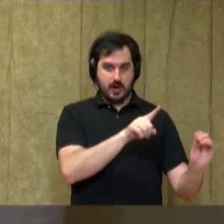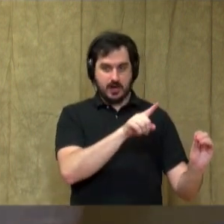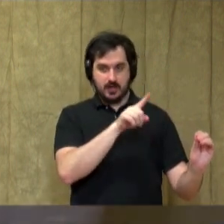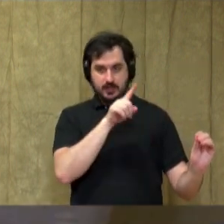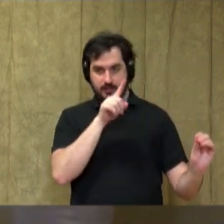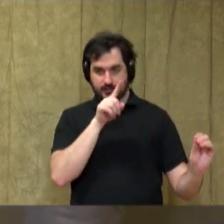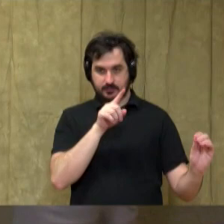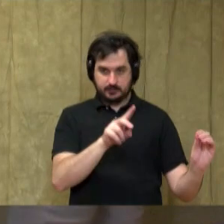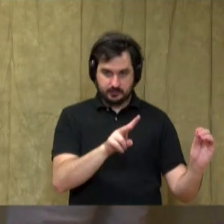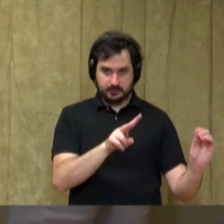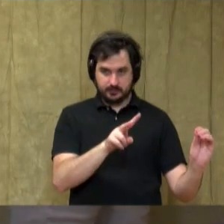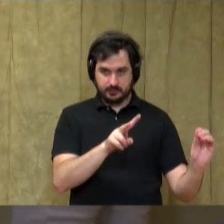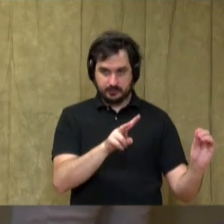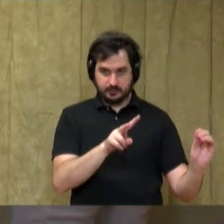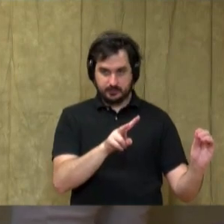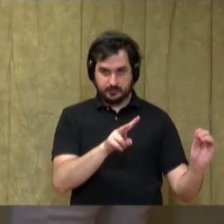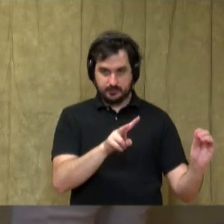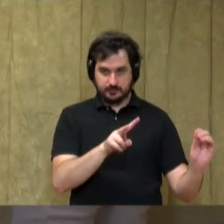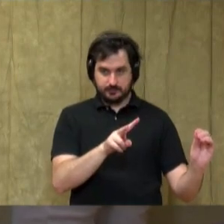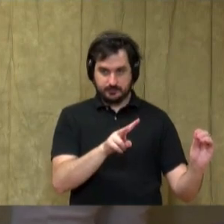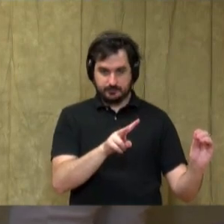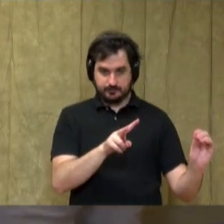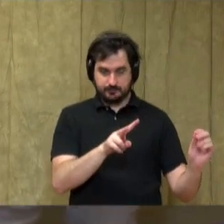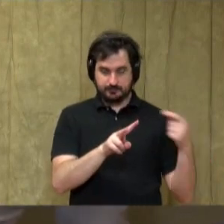X-axis, and I see there's a 2.